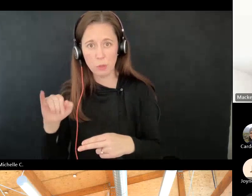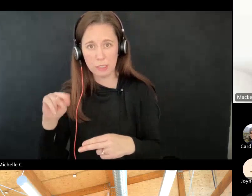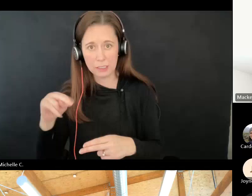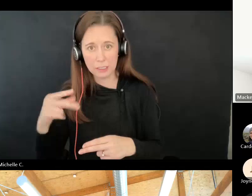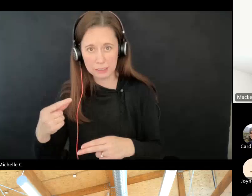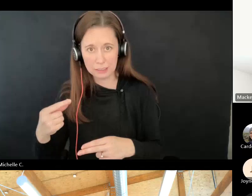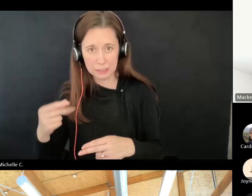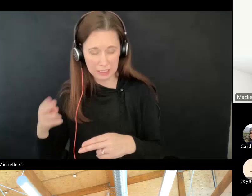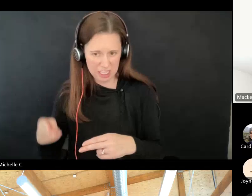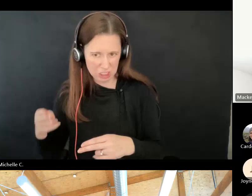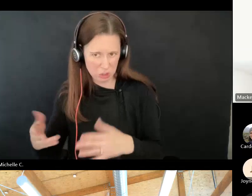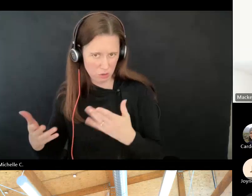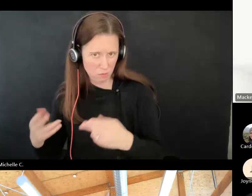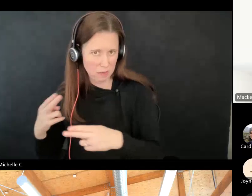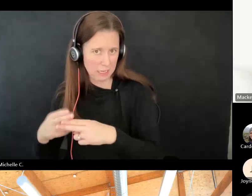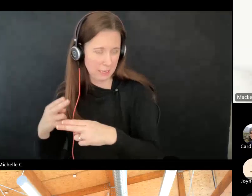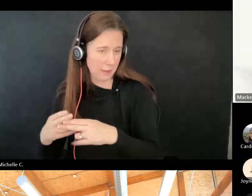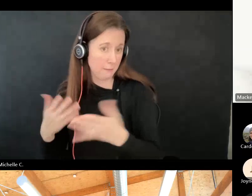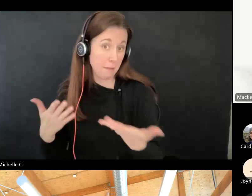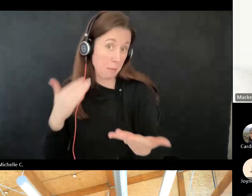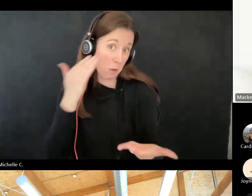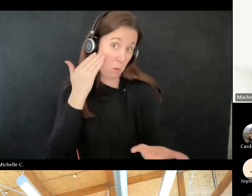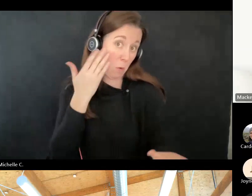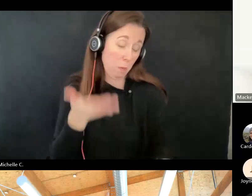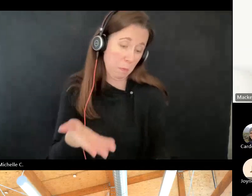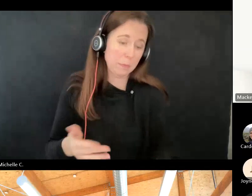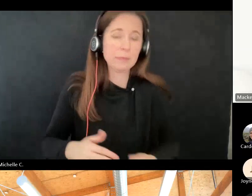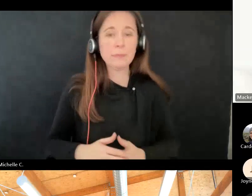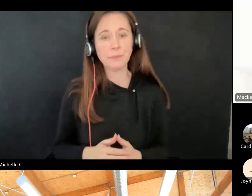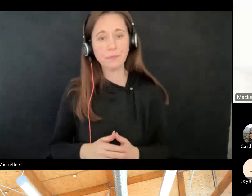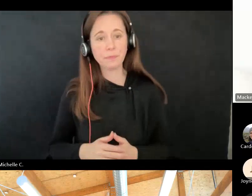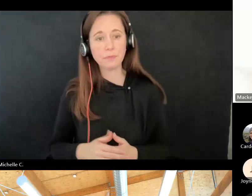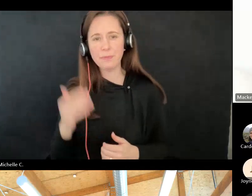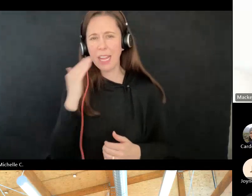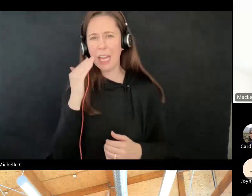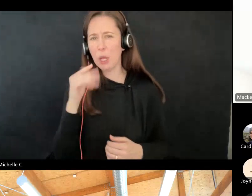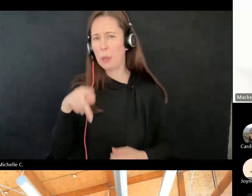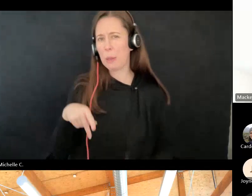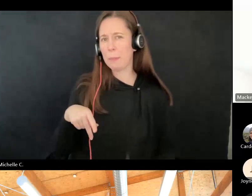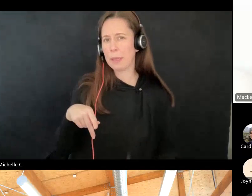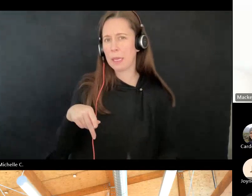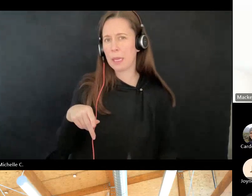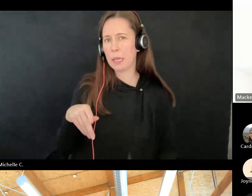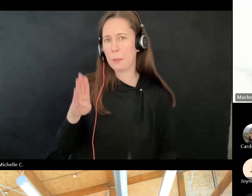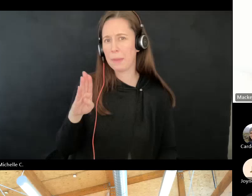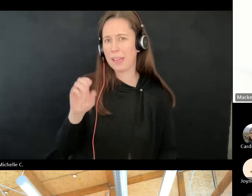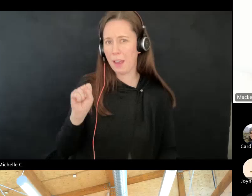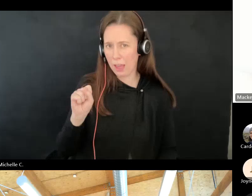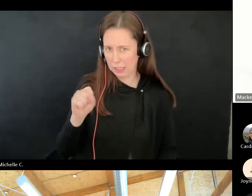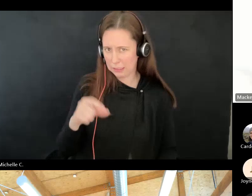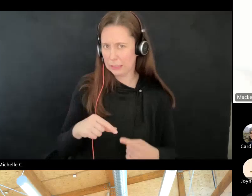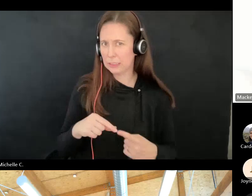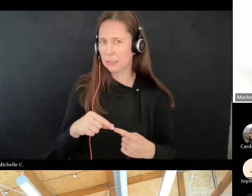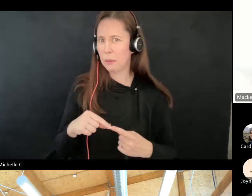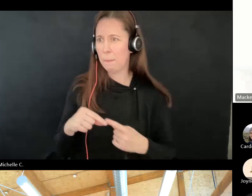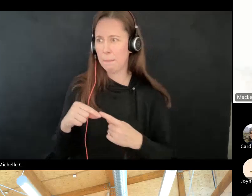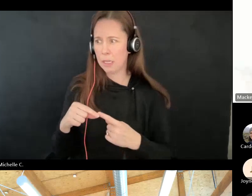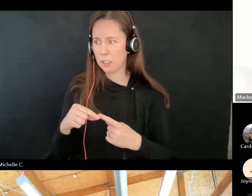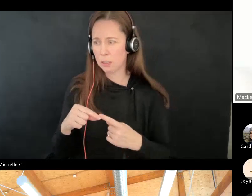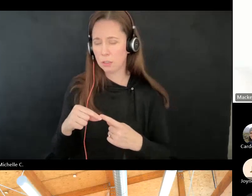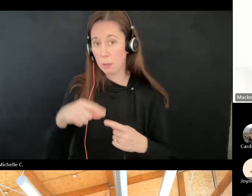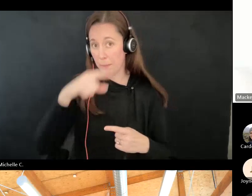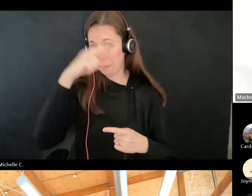be familiar with. And I know there was a PBS special, I'm not sure if it was MPT, but about